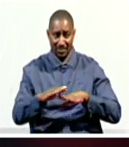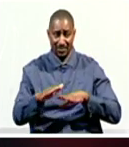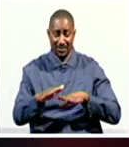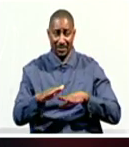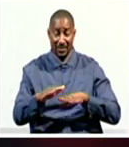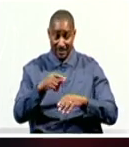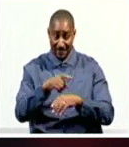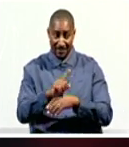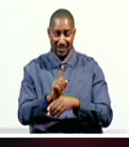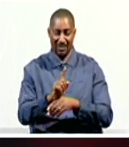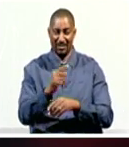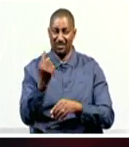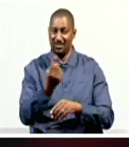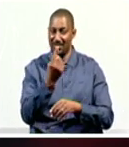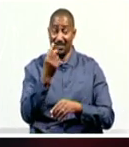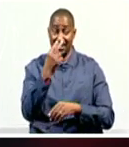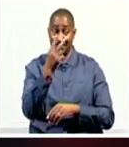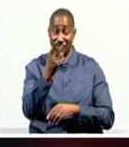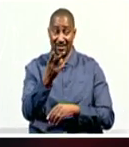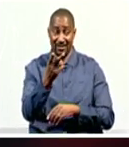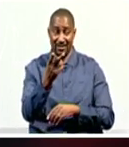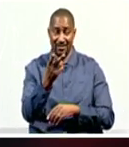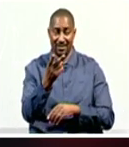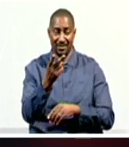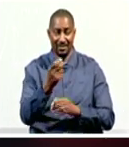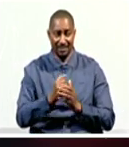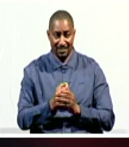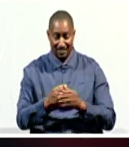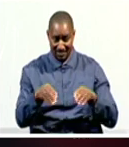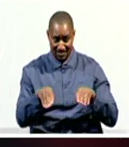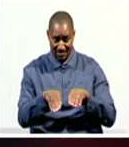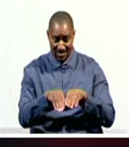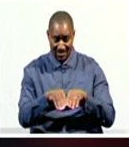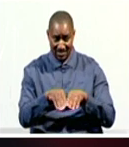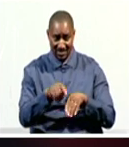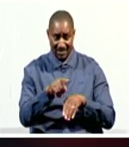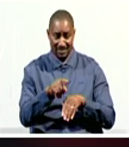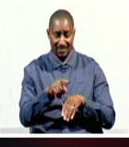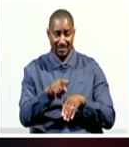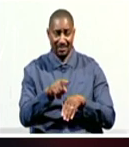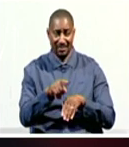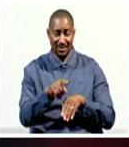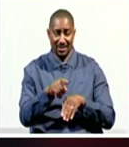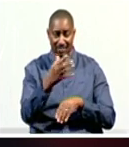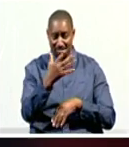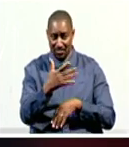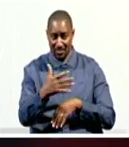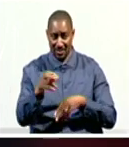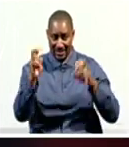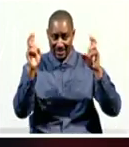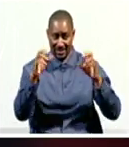ballpark vision of saying we need infrastructure development in water, energy,